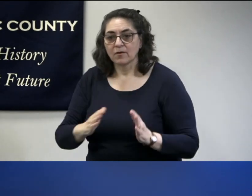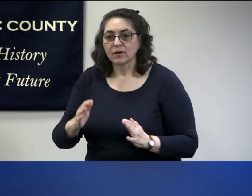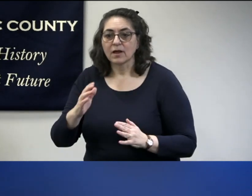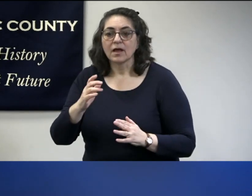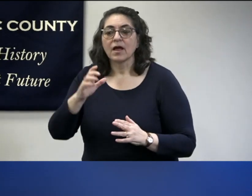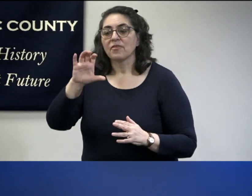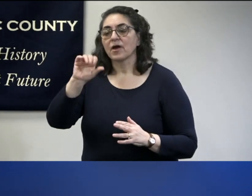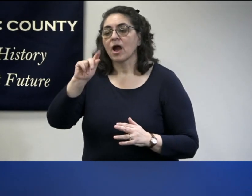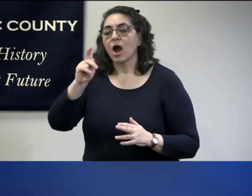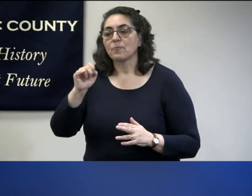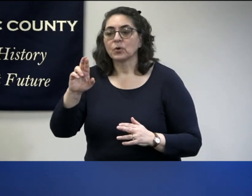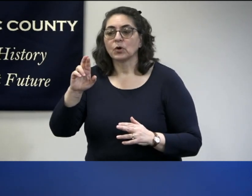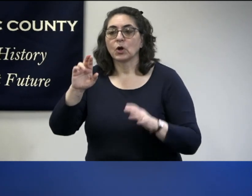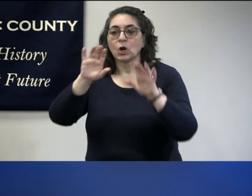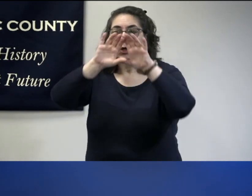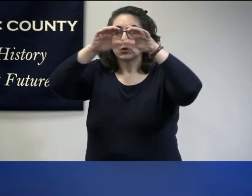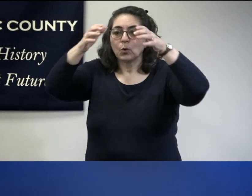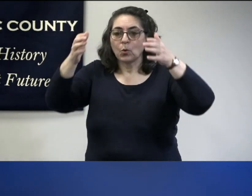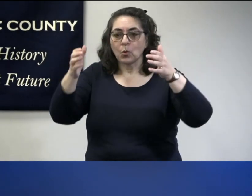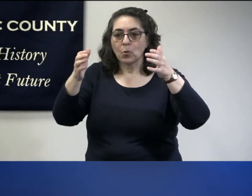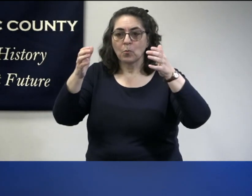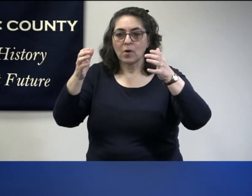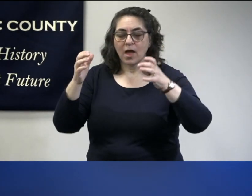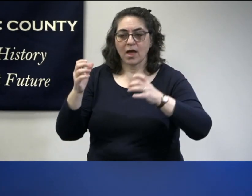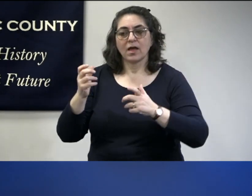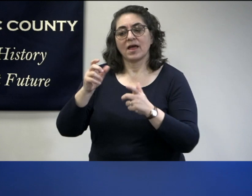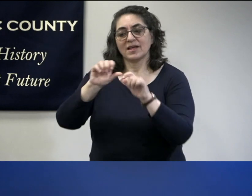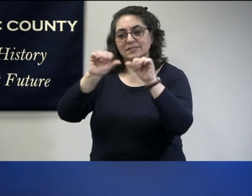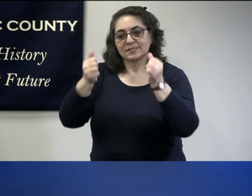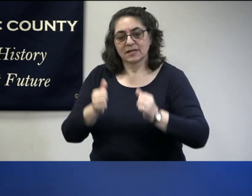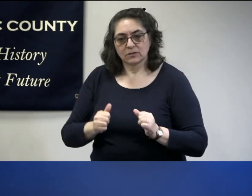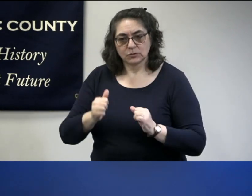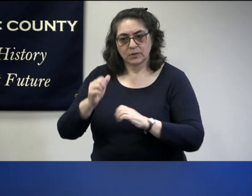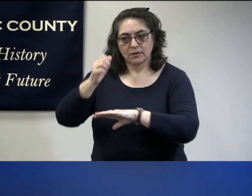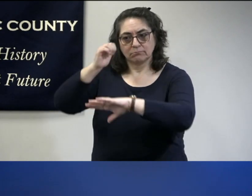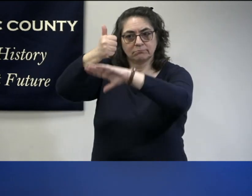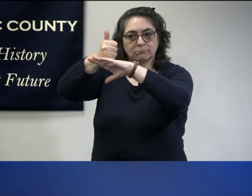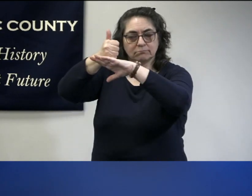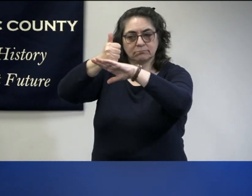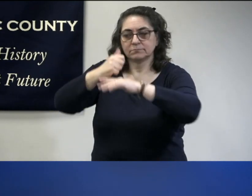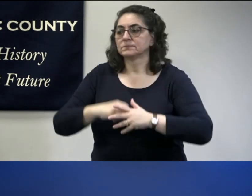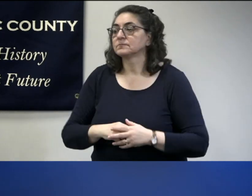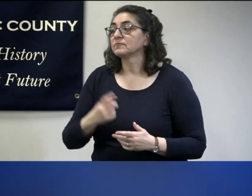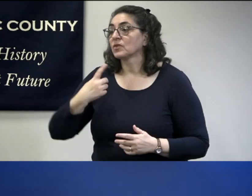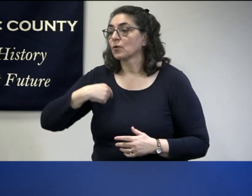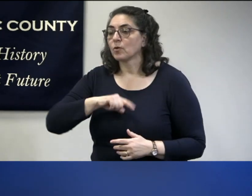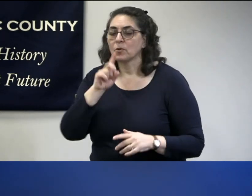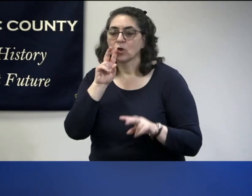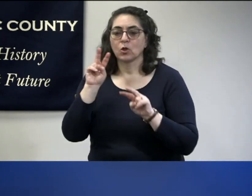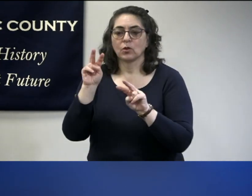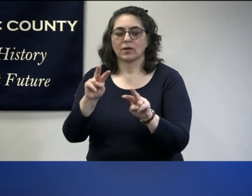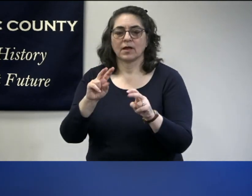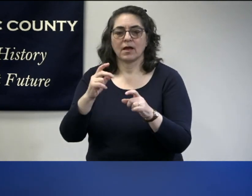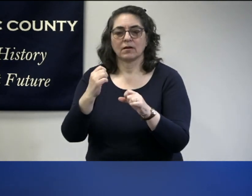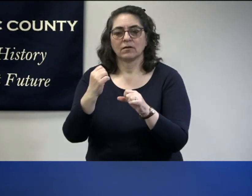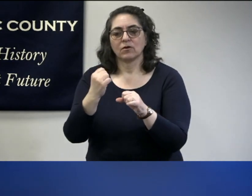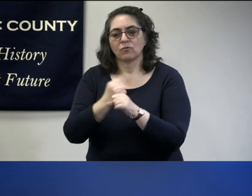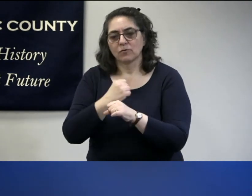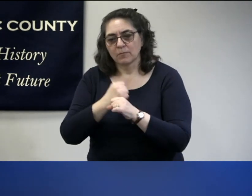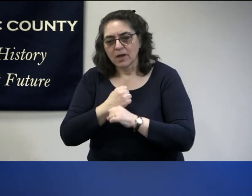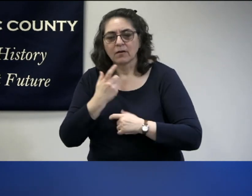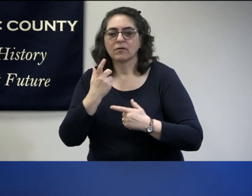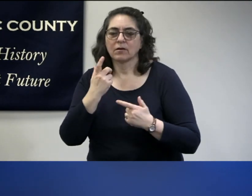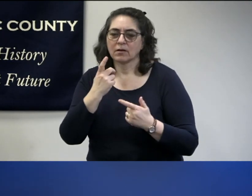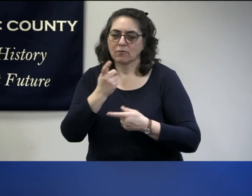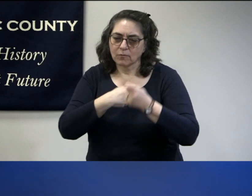dome and the statuary at the top. We will be looking at repair and replacement of all the